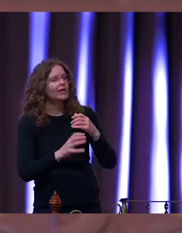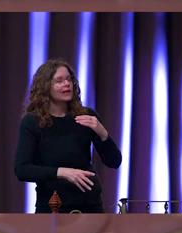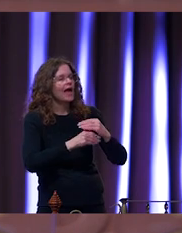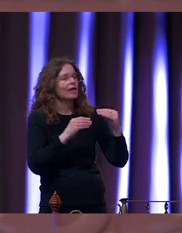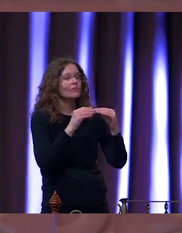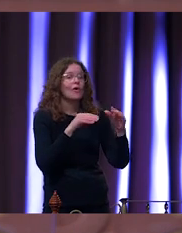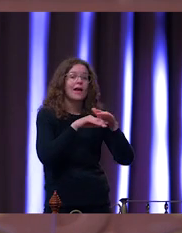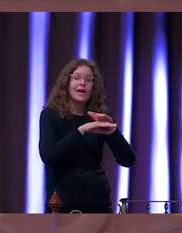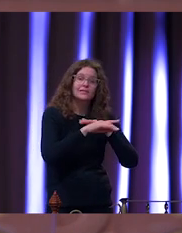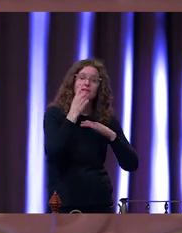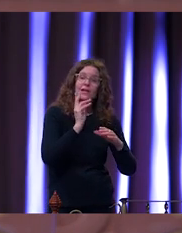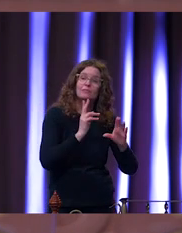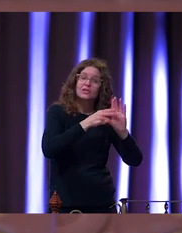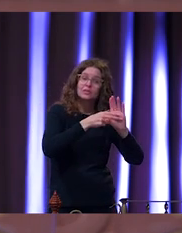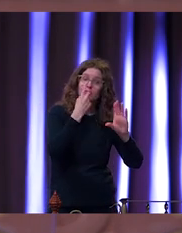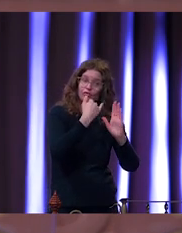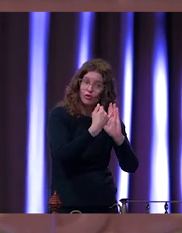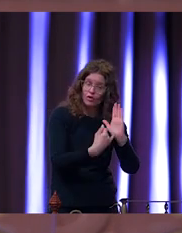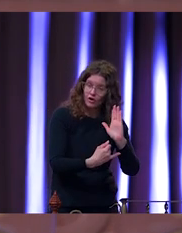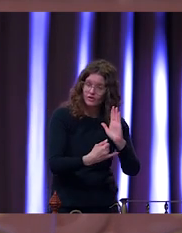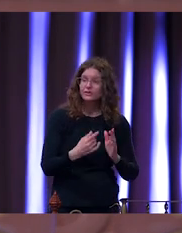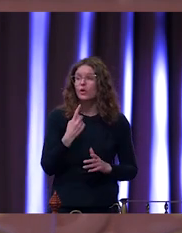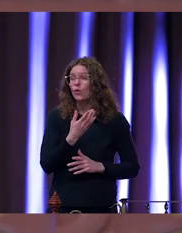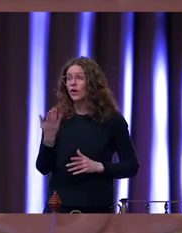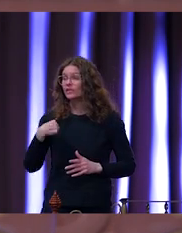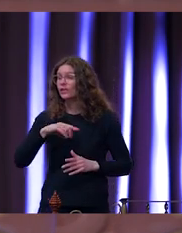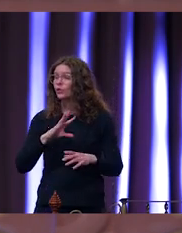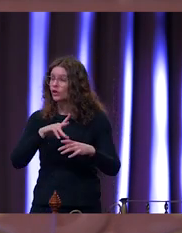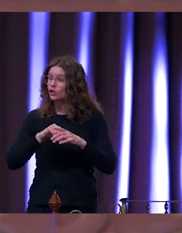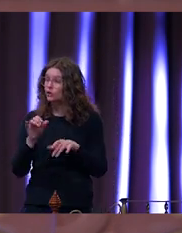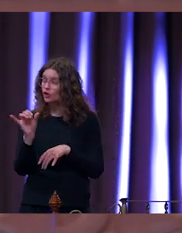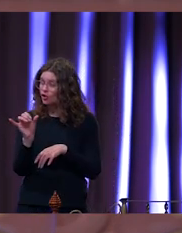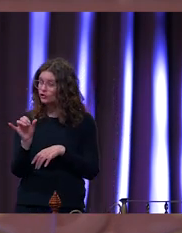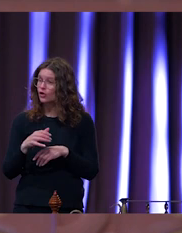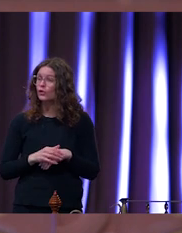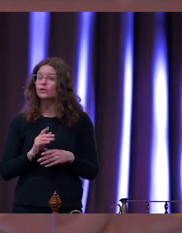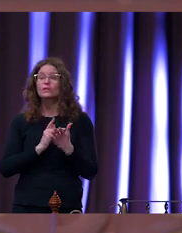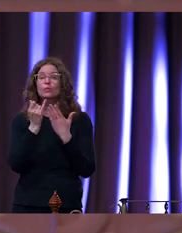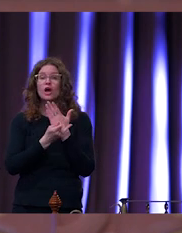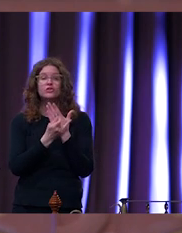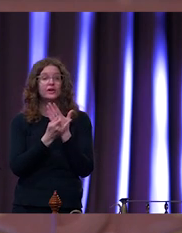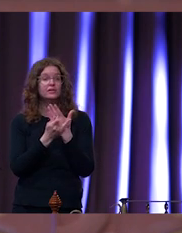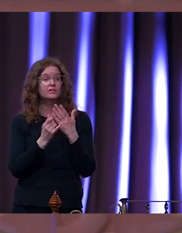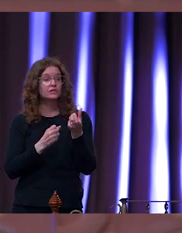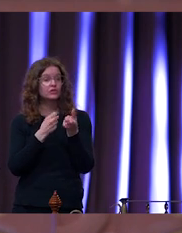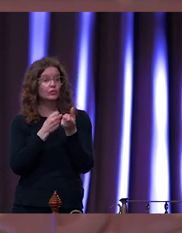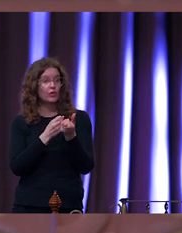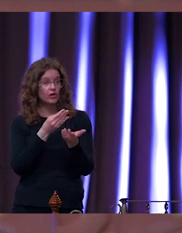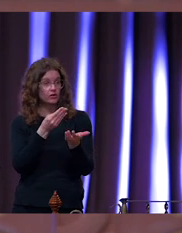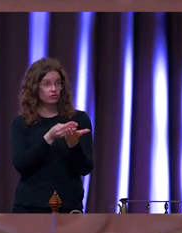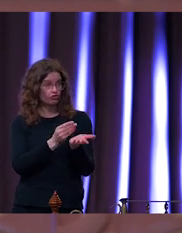And one of the things that we have done is also included in those project-based support grants to social service